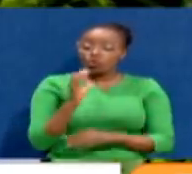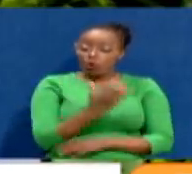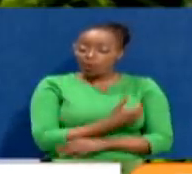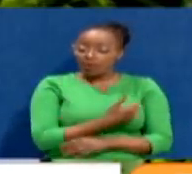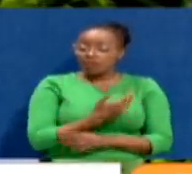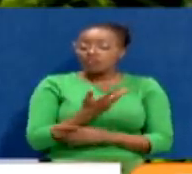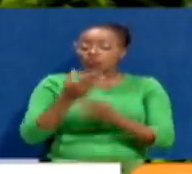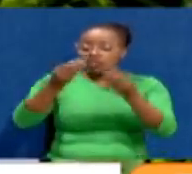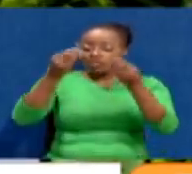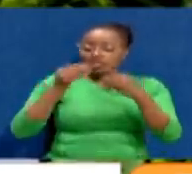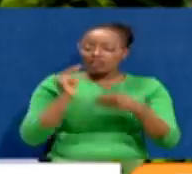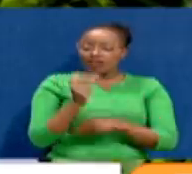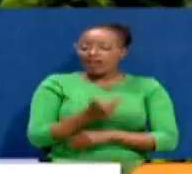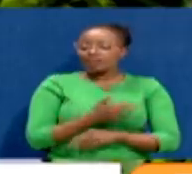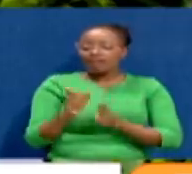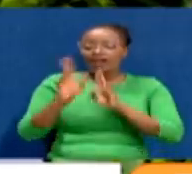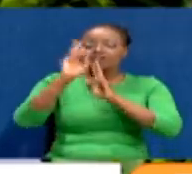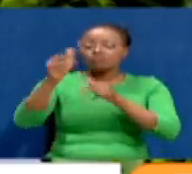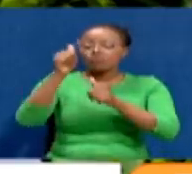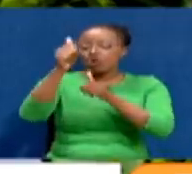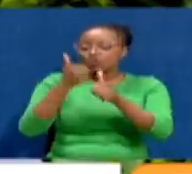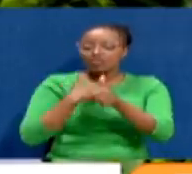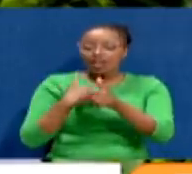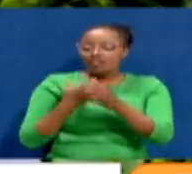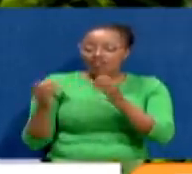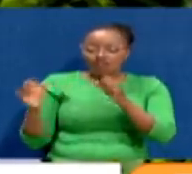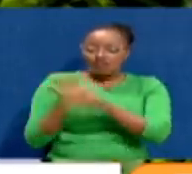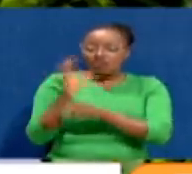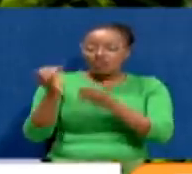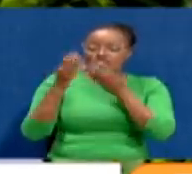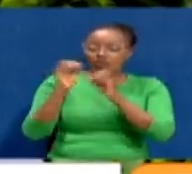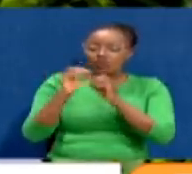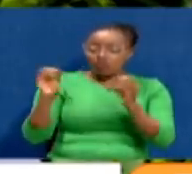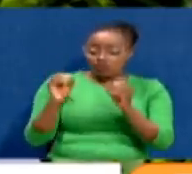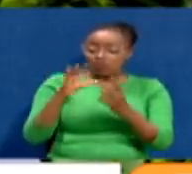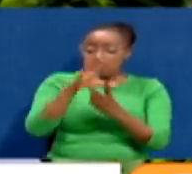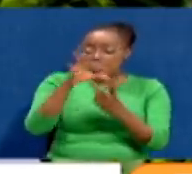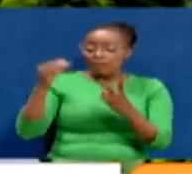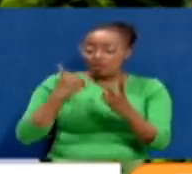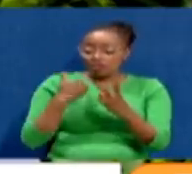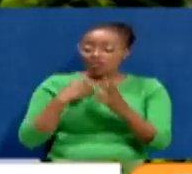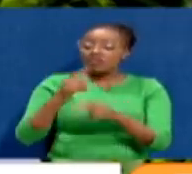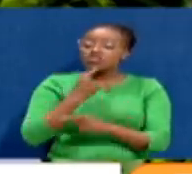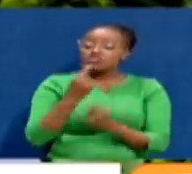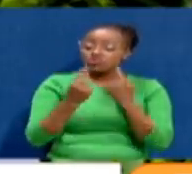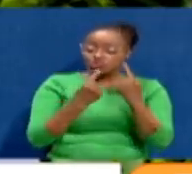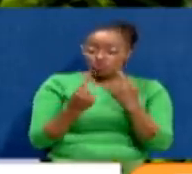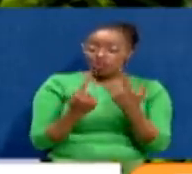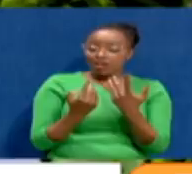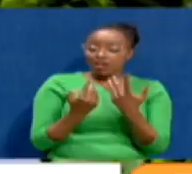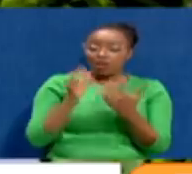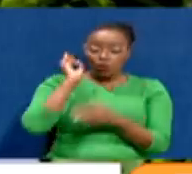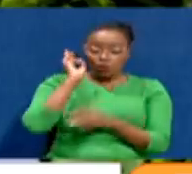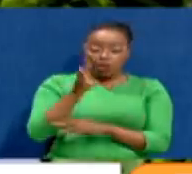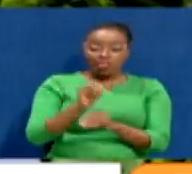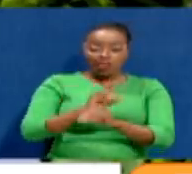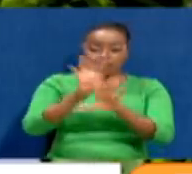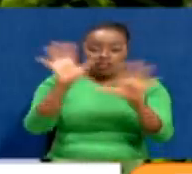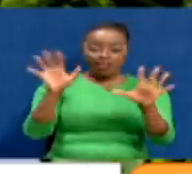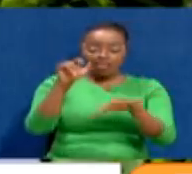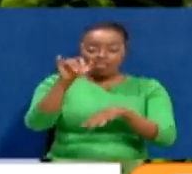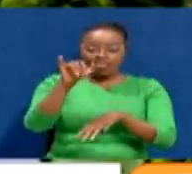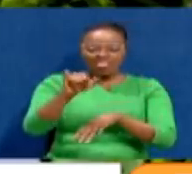will bring us a half-baked report, I have a priority in speaking, and I will speak my mind properly at